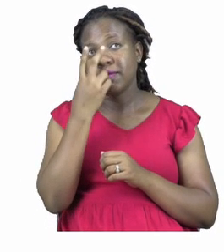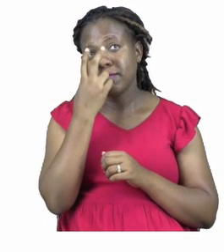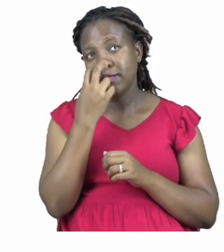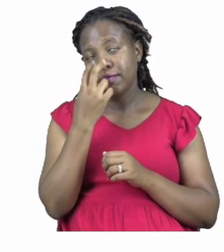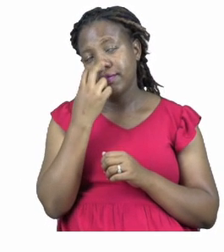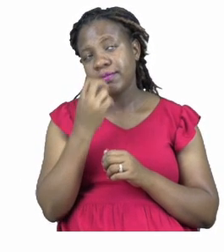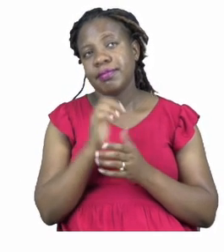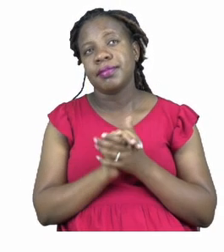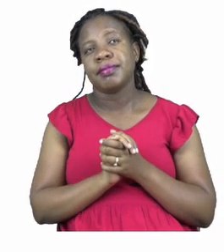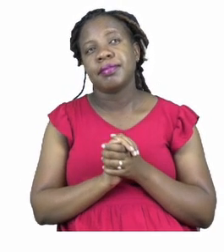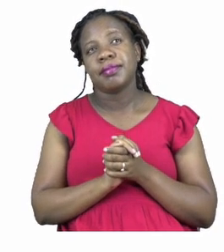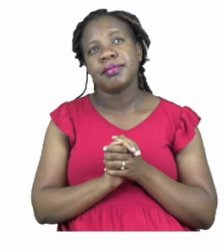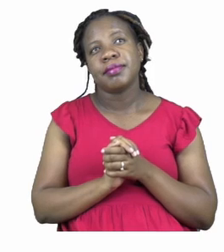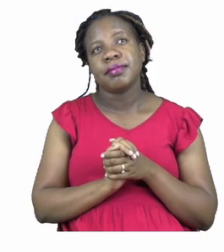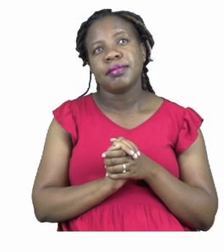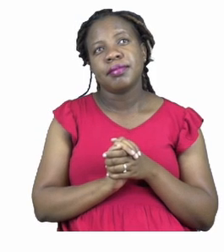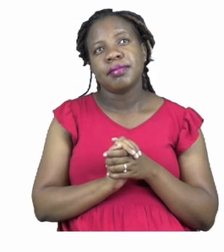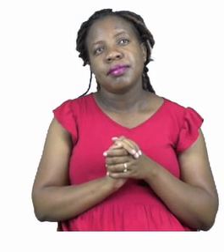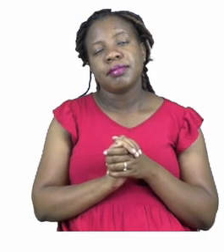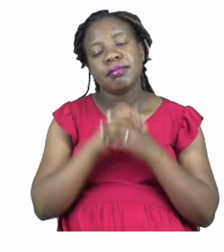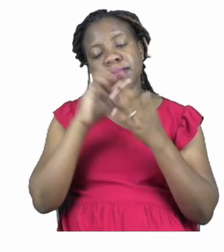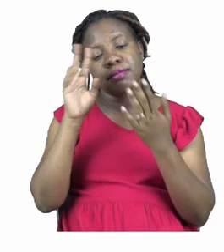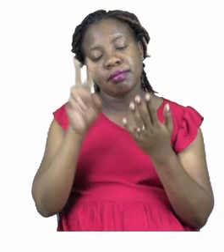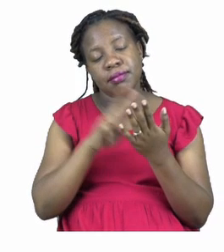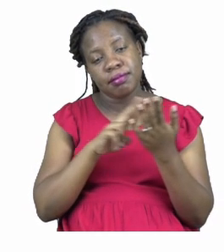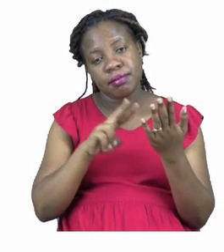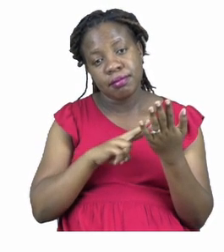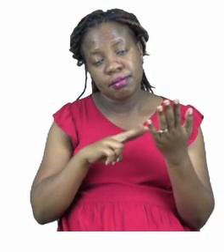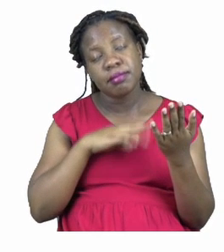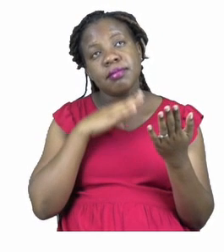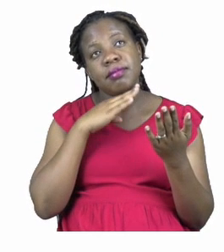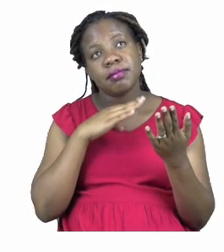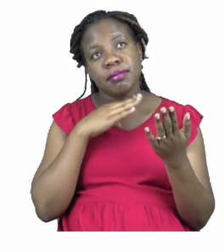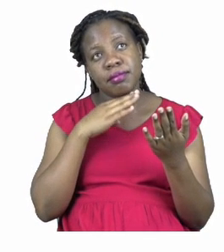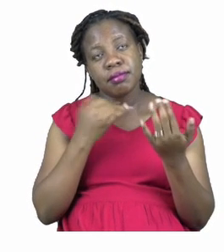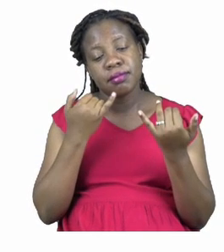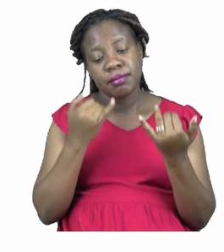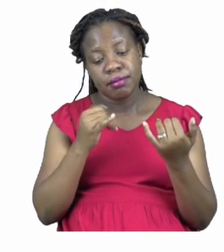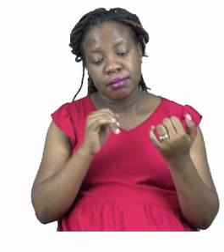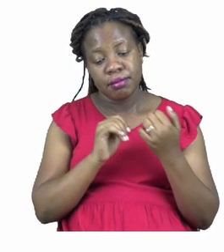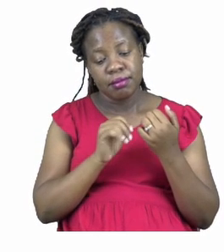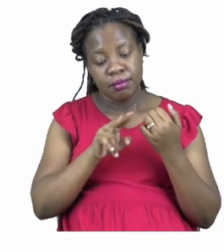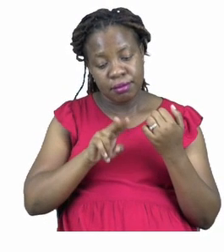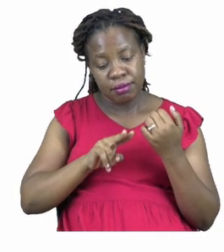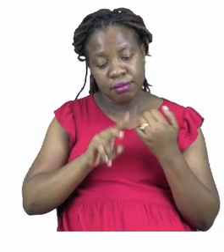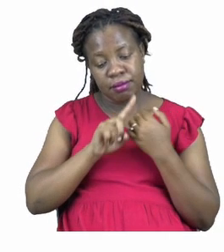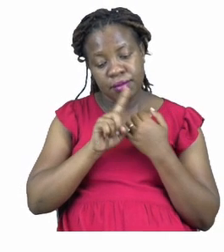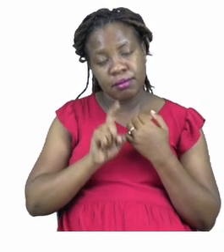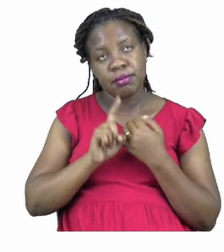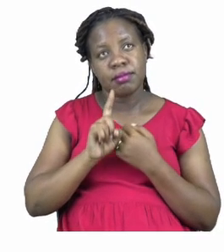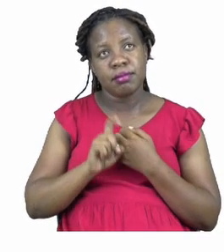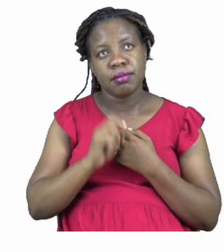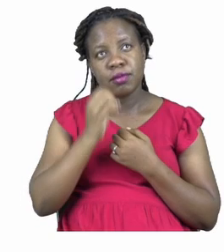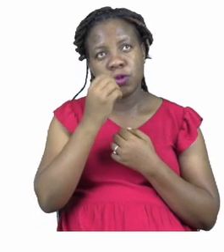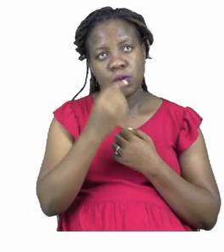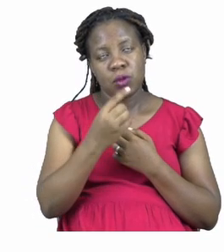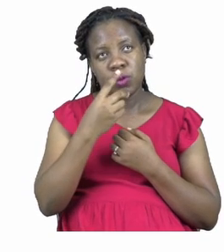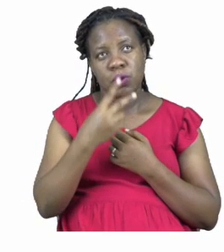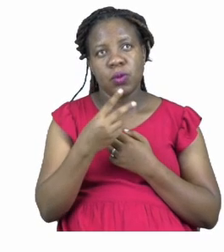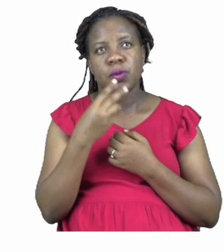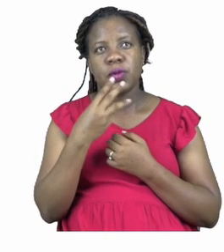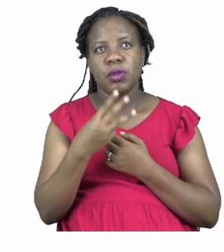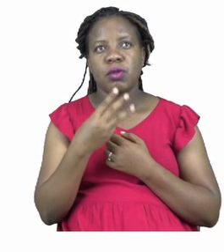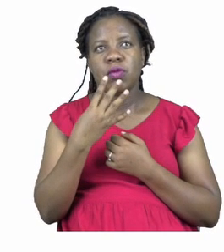So now that we have read our comprehension, it's time for us to read our questions. Remember, you read the